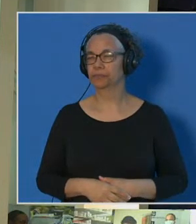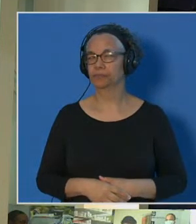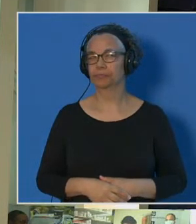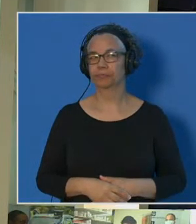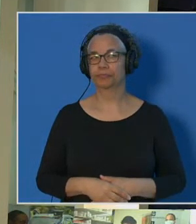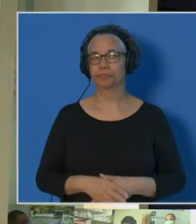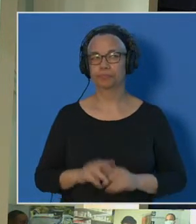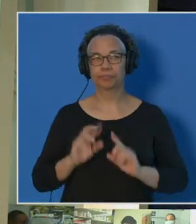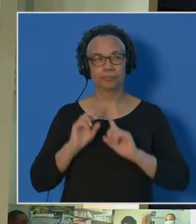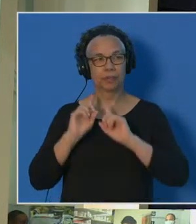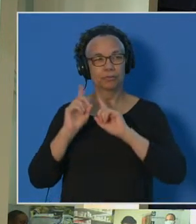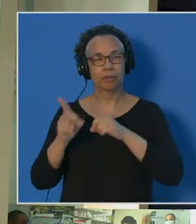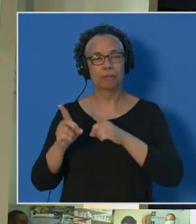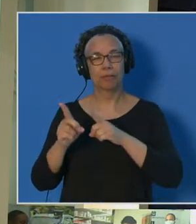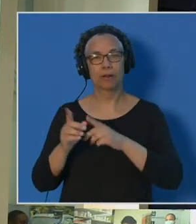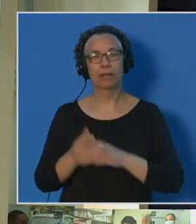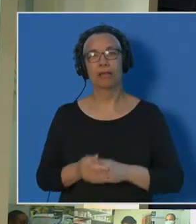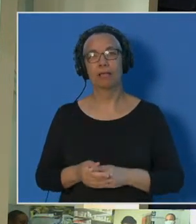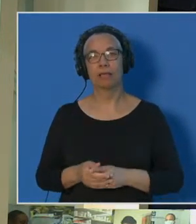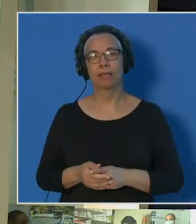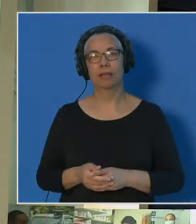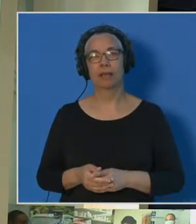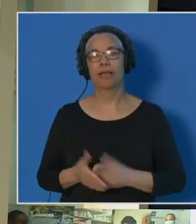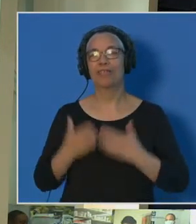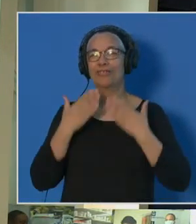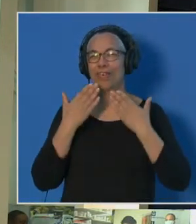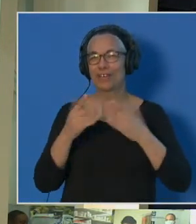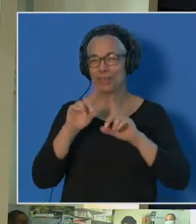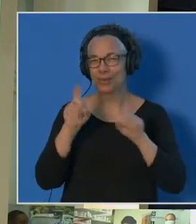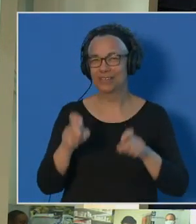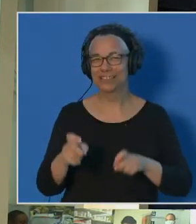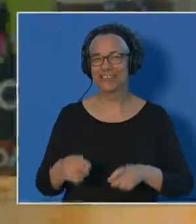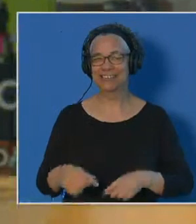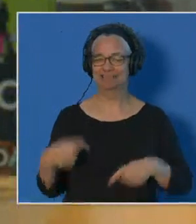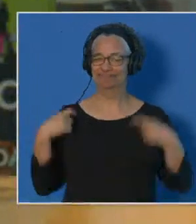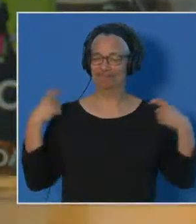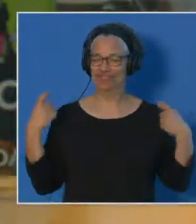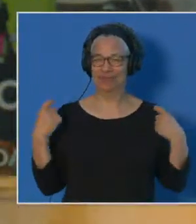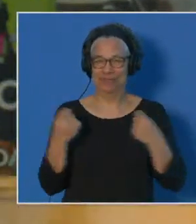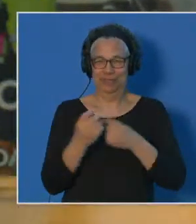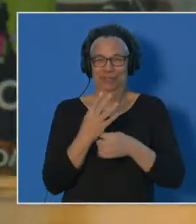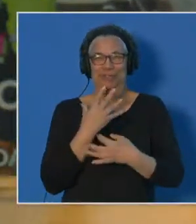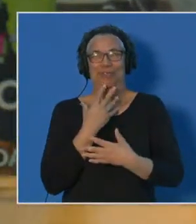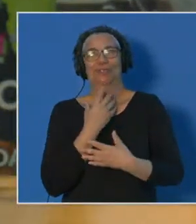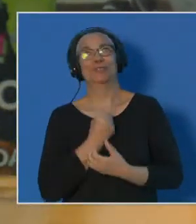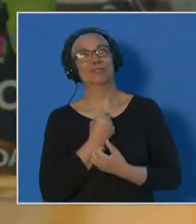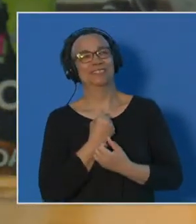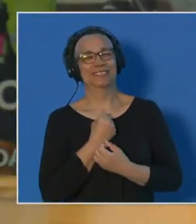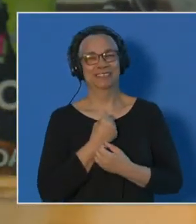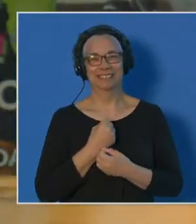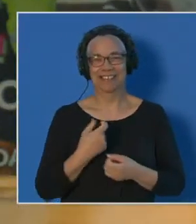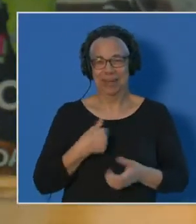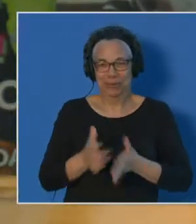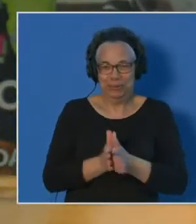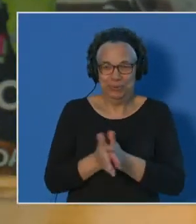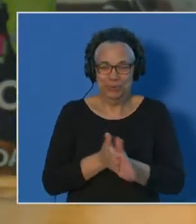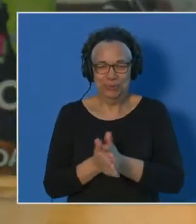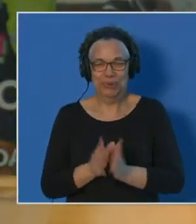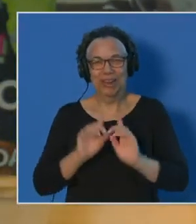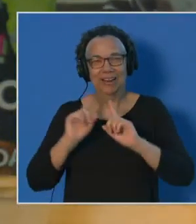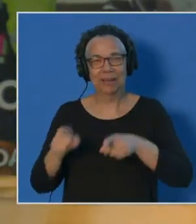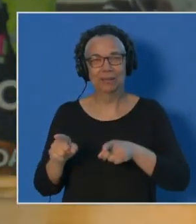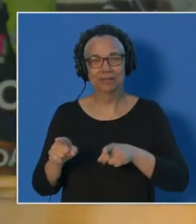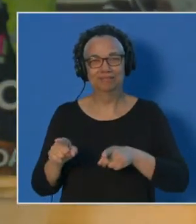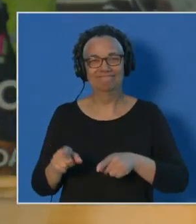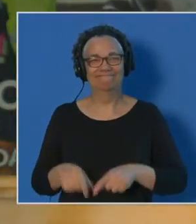Thank you for that question. As a gym enthusiast, I was thrilled to be able to go to the gym this morning, actually, to CrossFit, and we